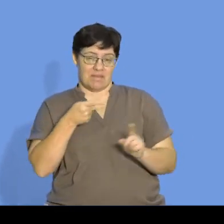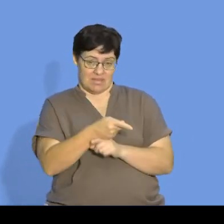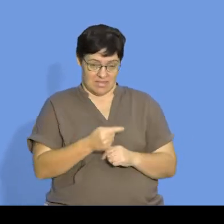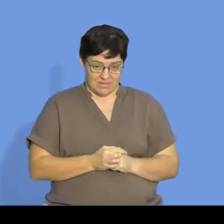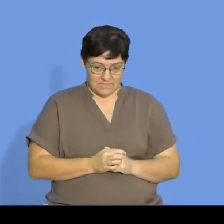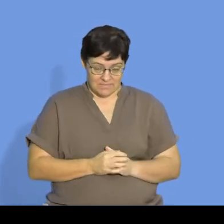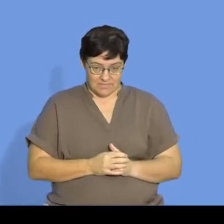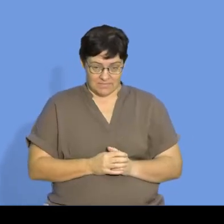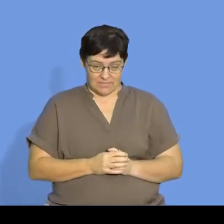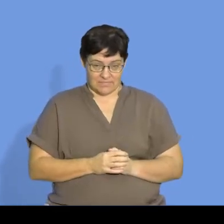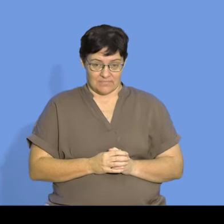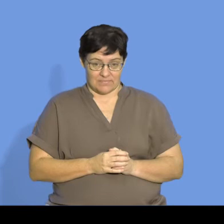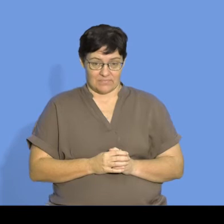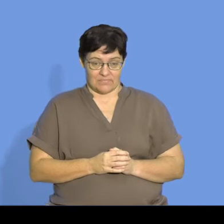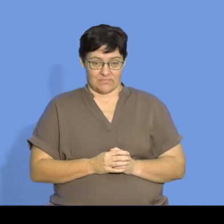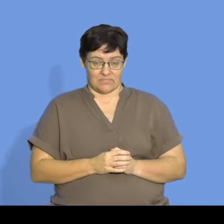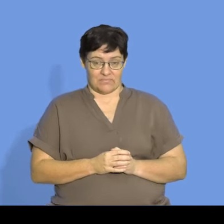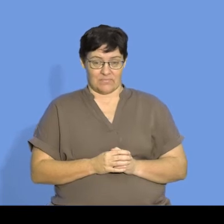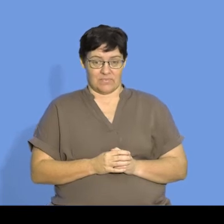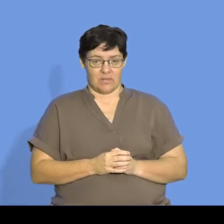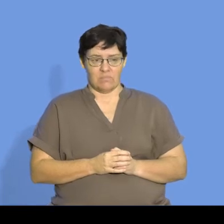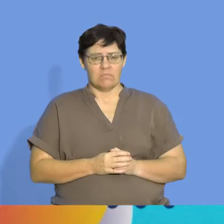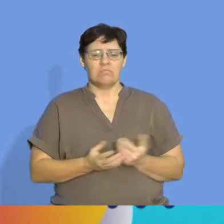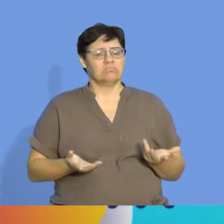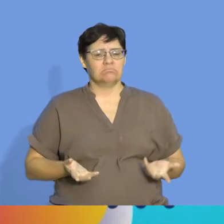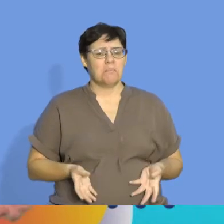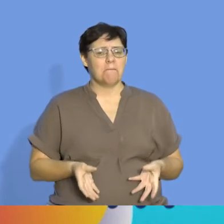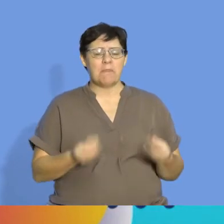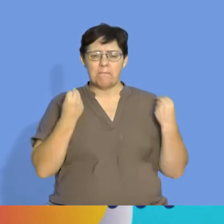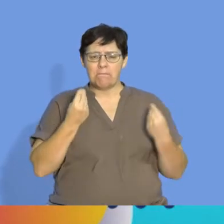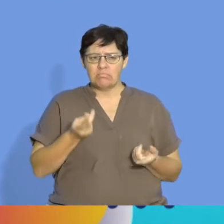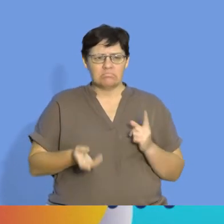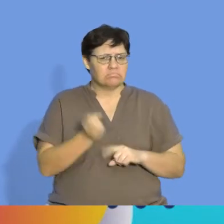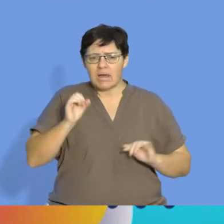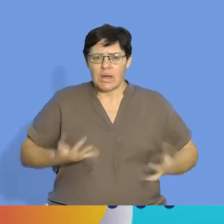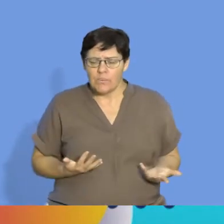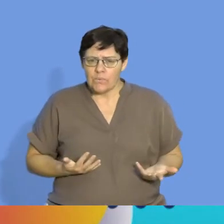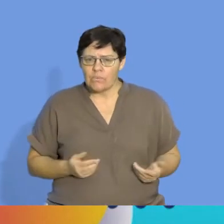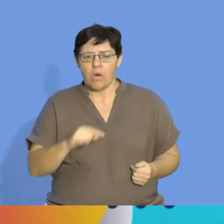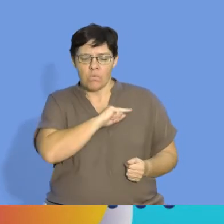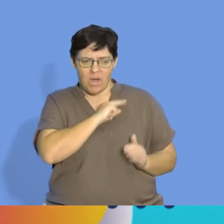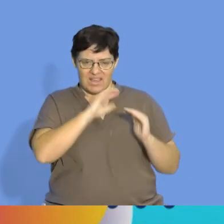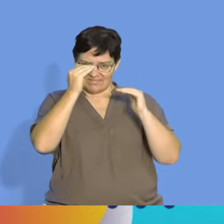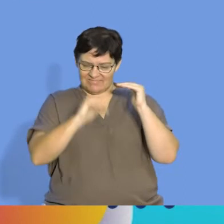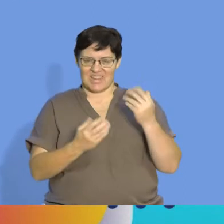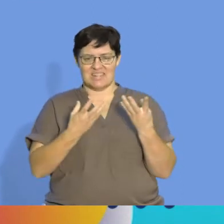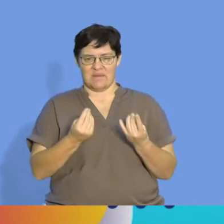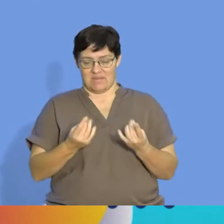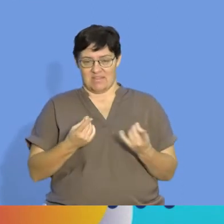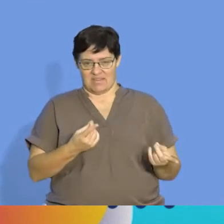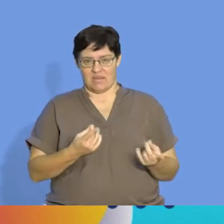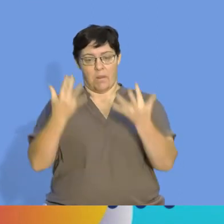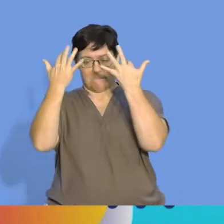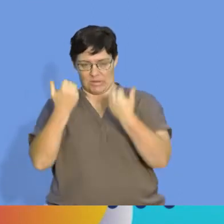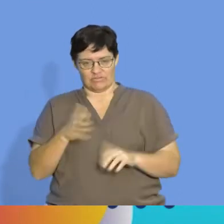vehicle that was purchased in September. And how did we come about finding out this because the